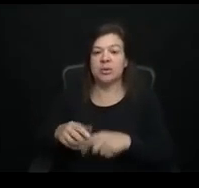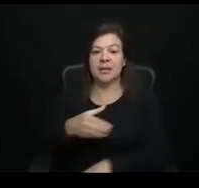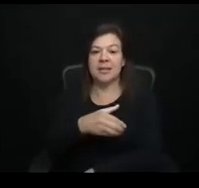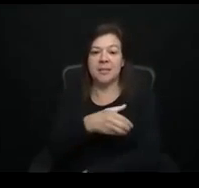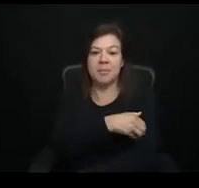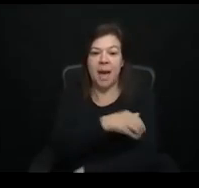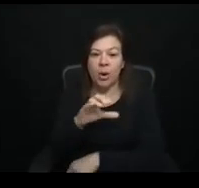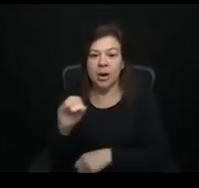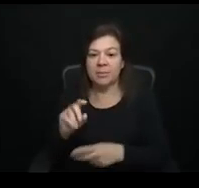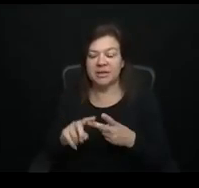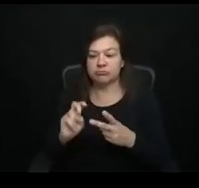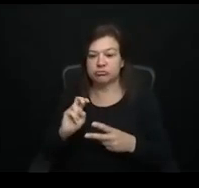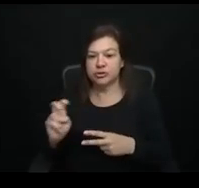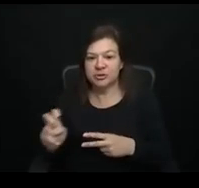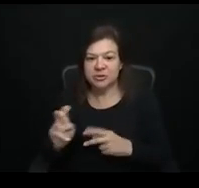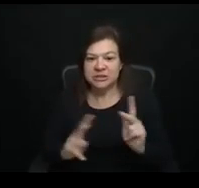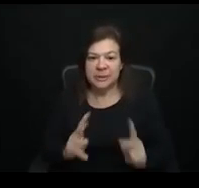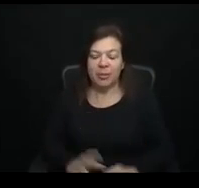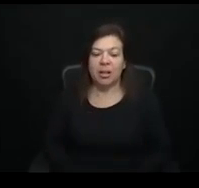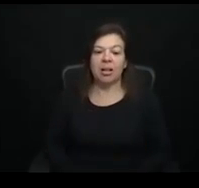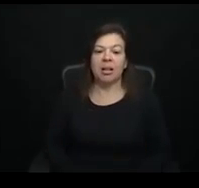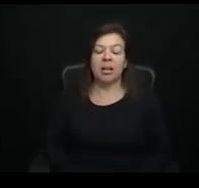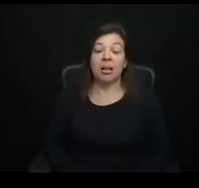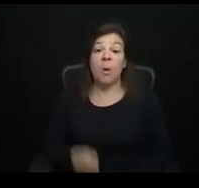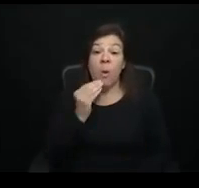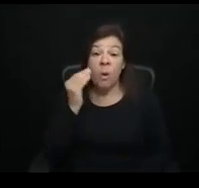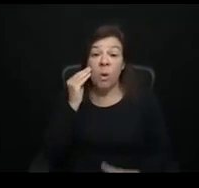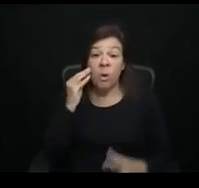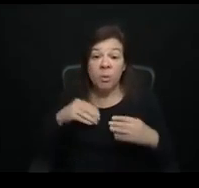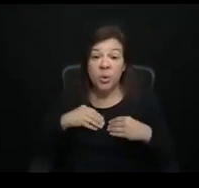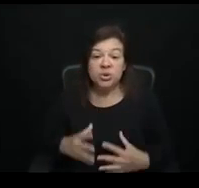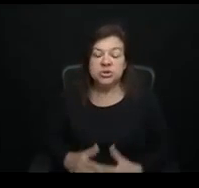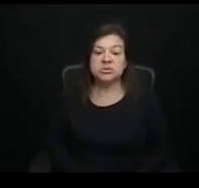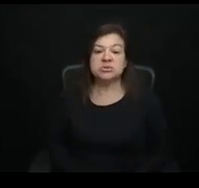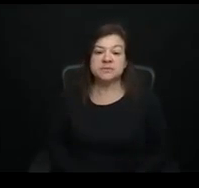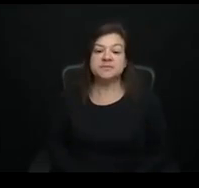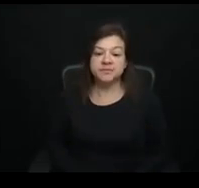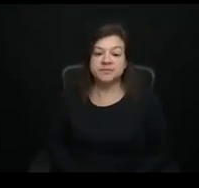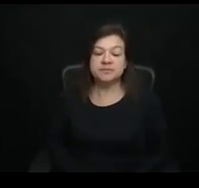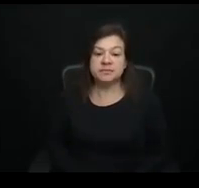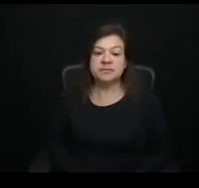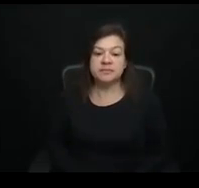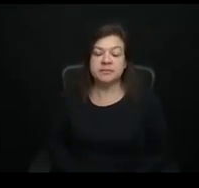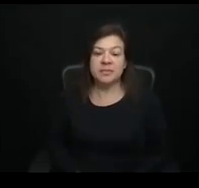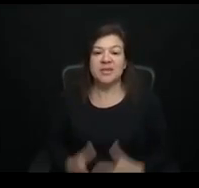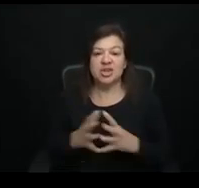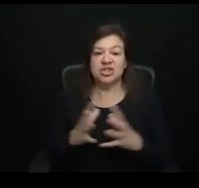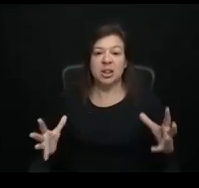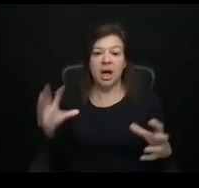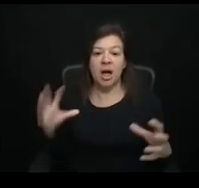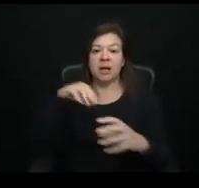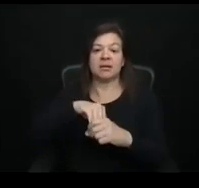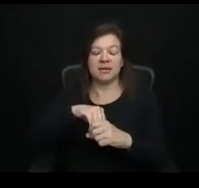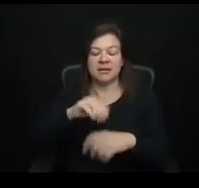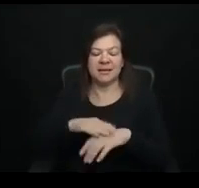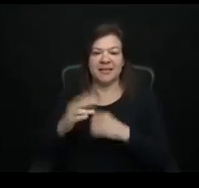transportation officials, the homeowners, there's just a lot involved in this fire, the